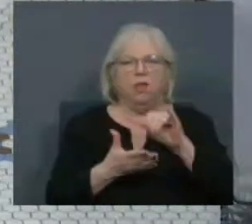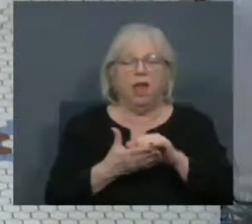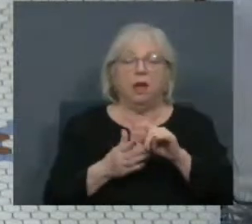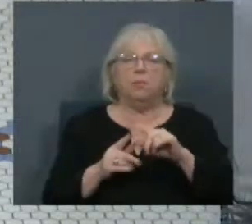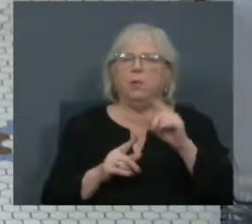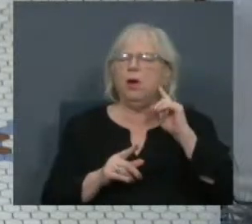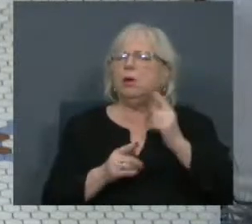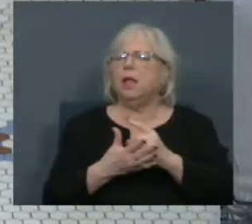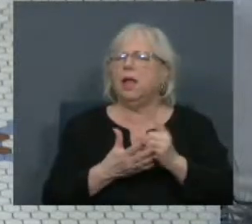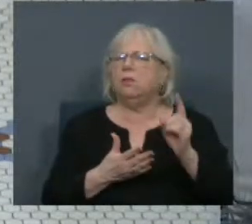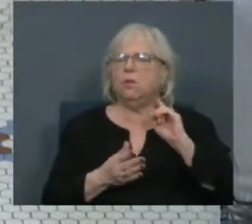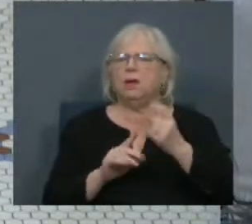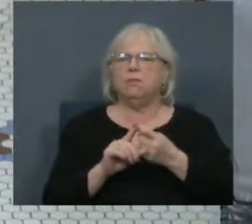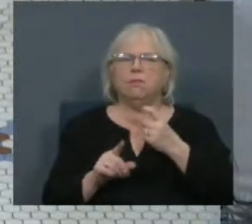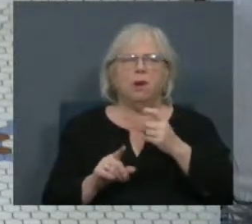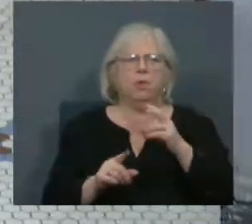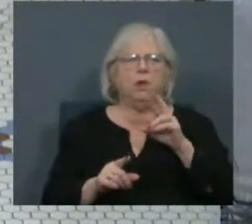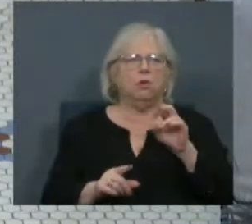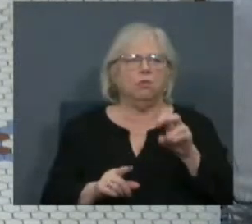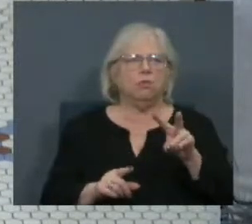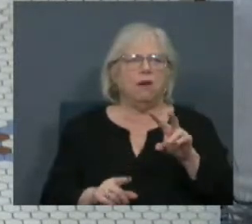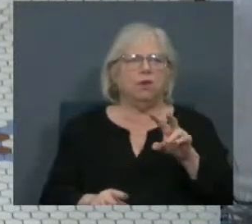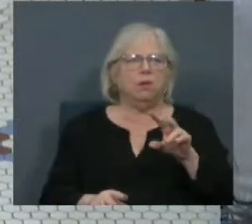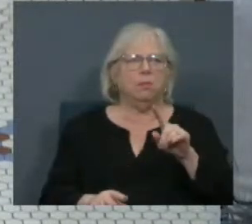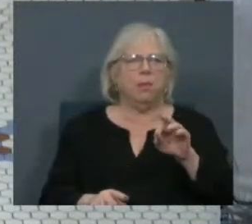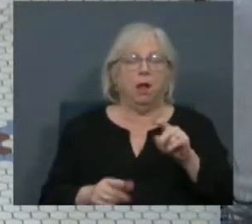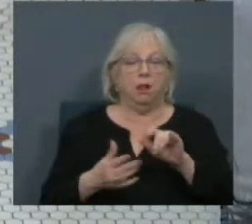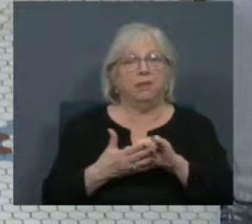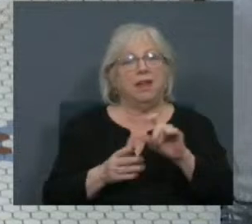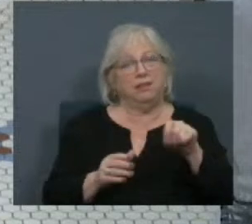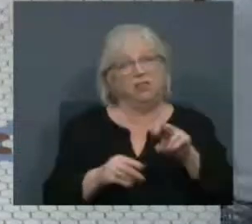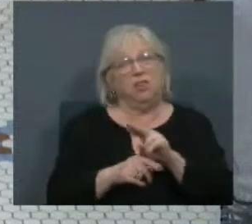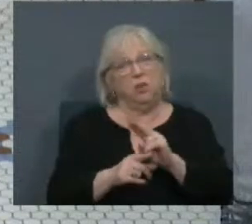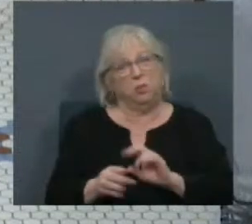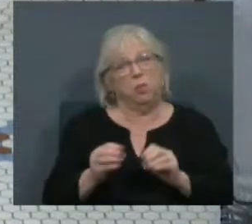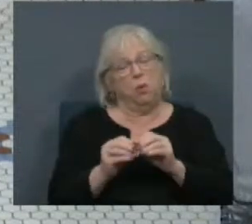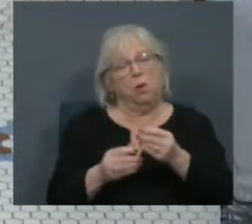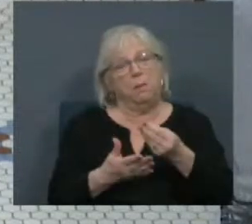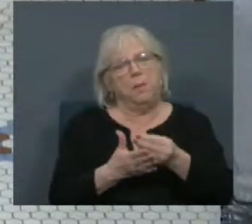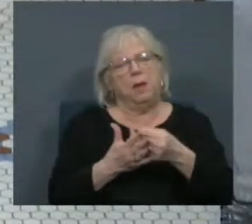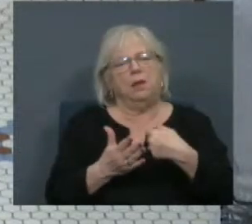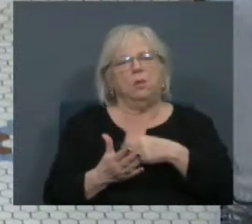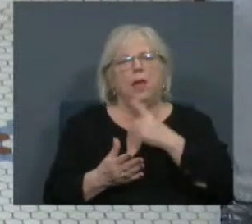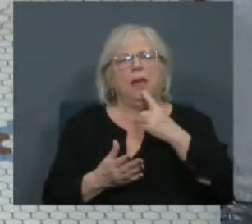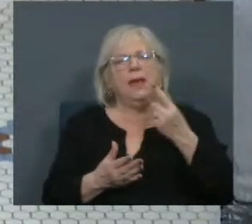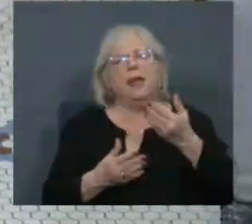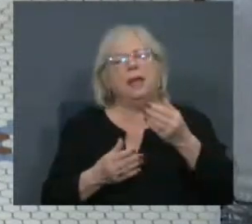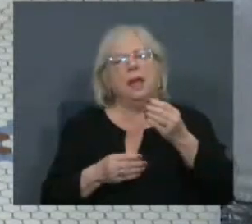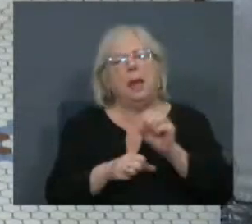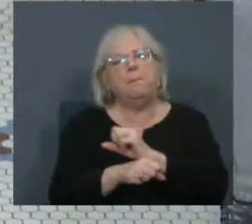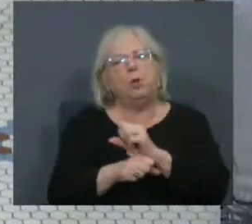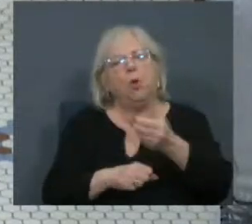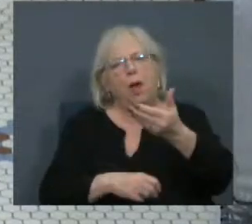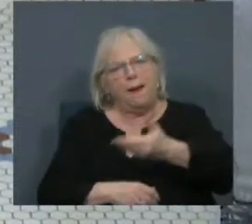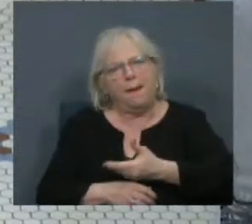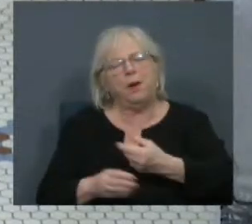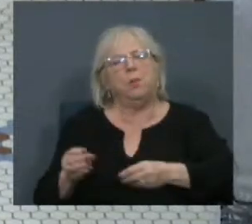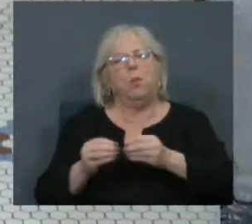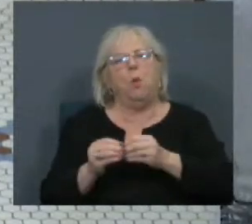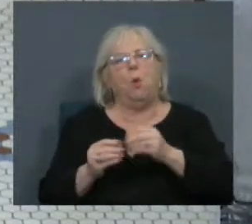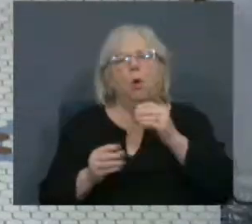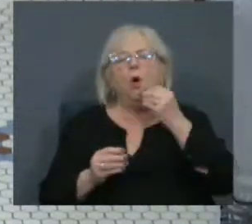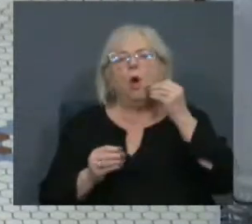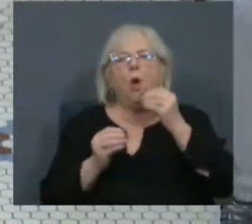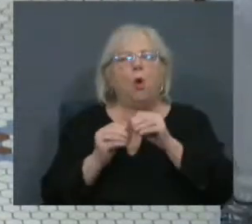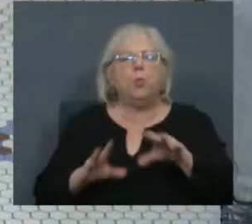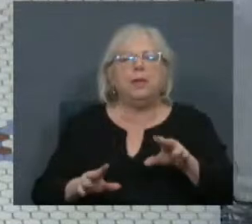But we heard last week from Reverend Paul that that could use more money so we can employ more homeless individuals to address issues